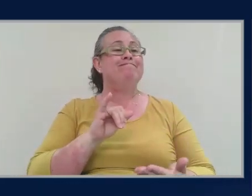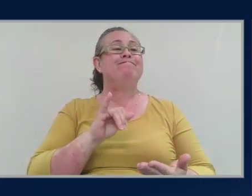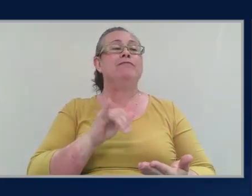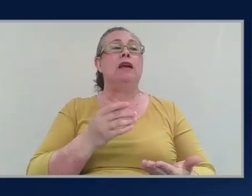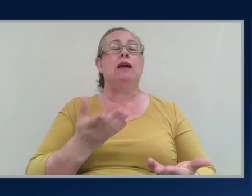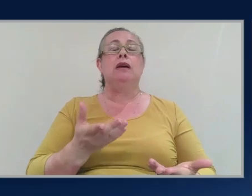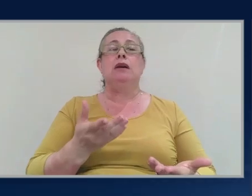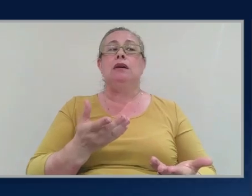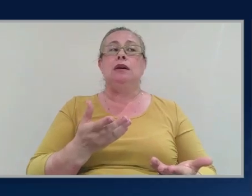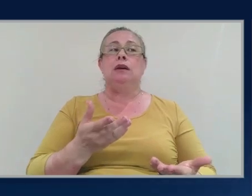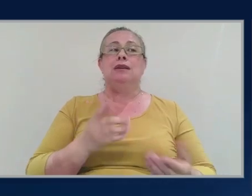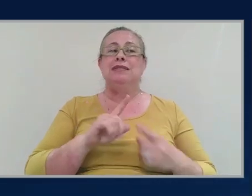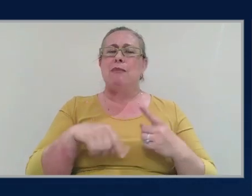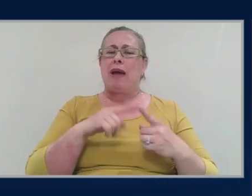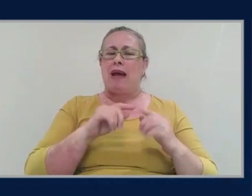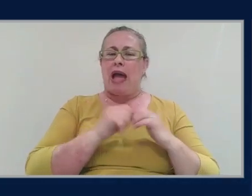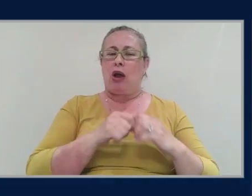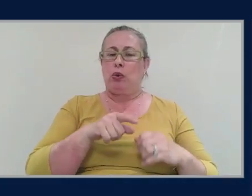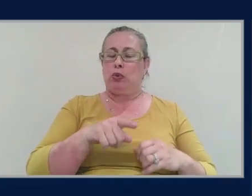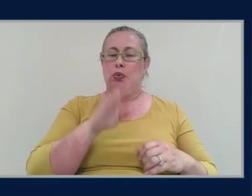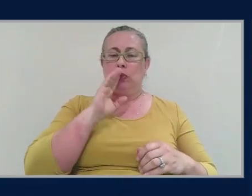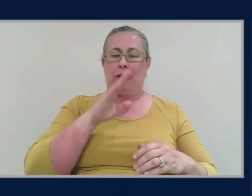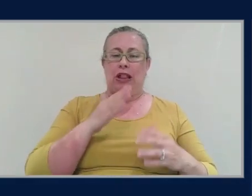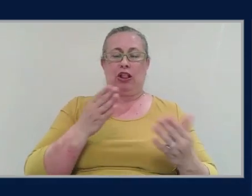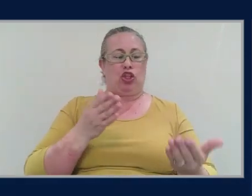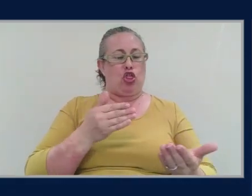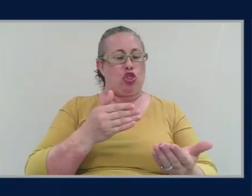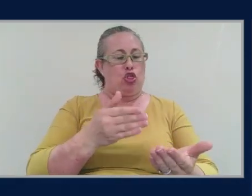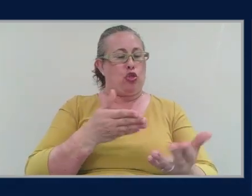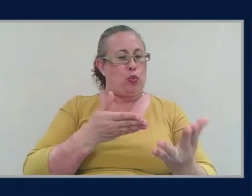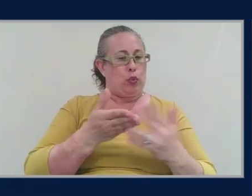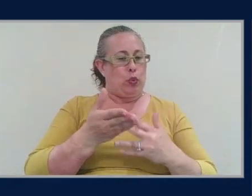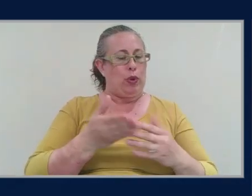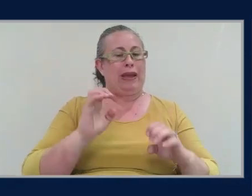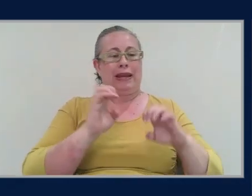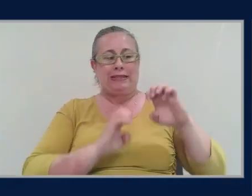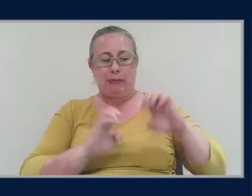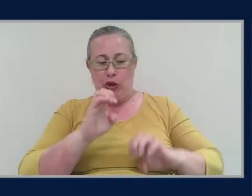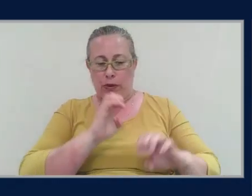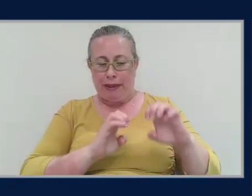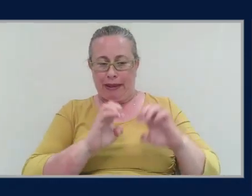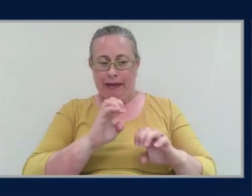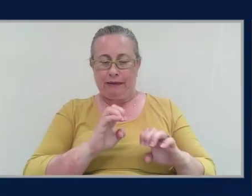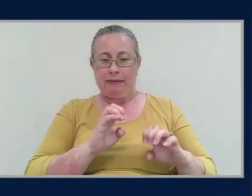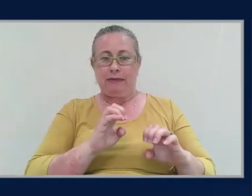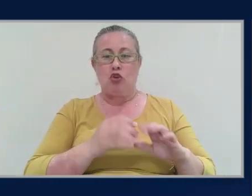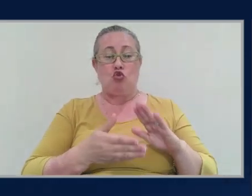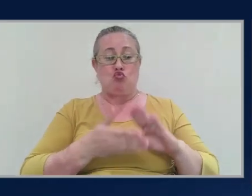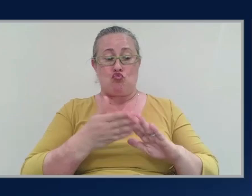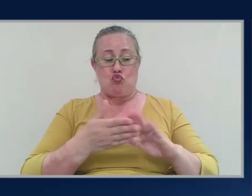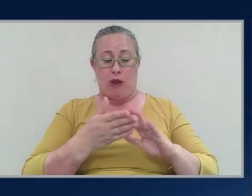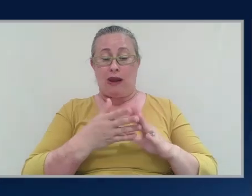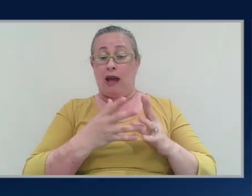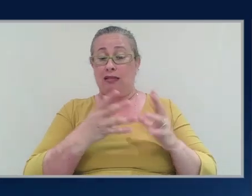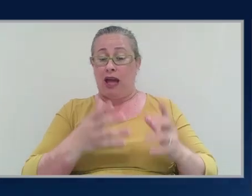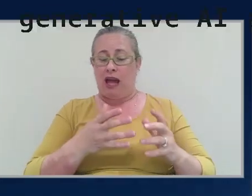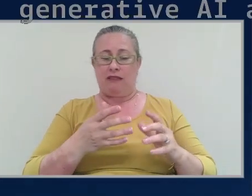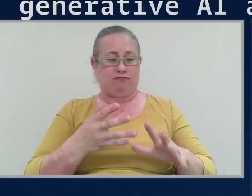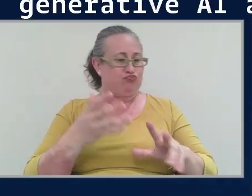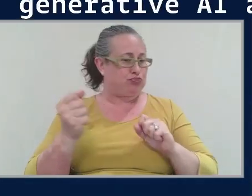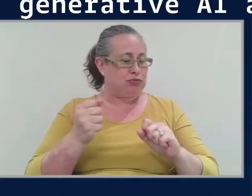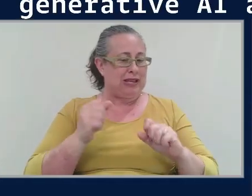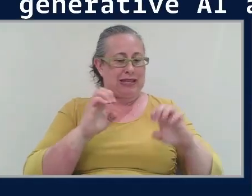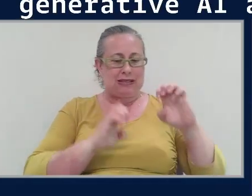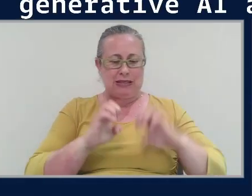it's about how you're going to go through and experiment, run a lot of rapid experimentation, look at the accuracy